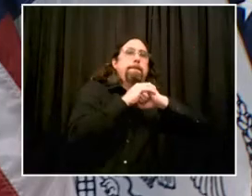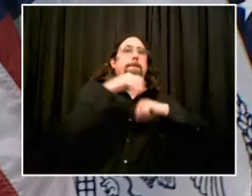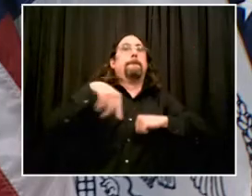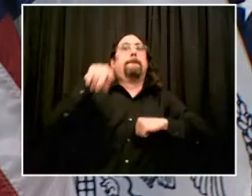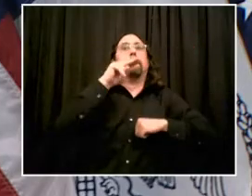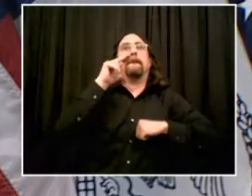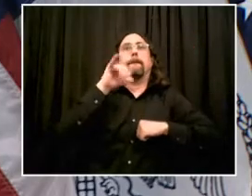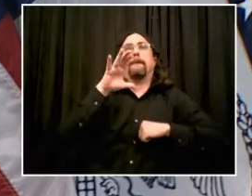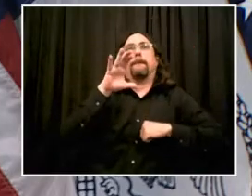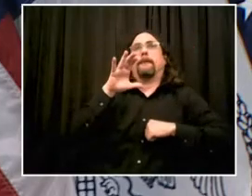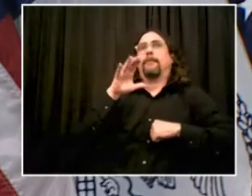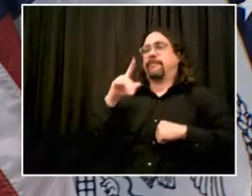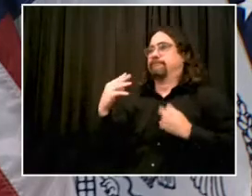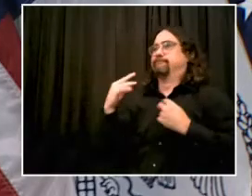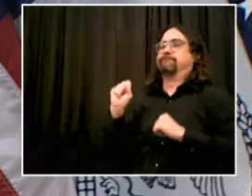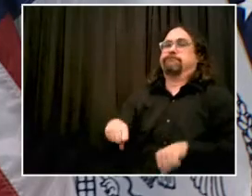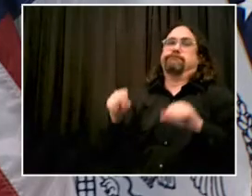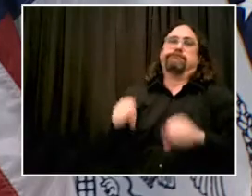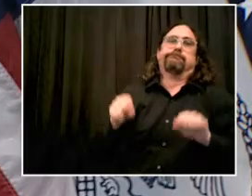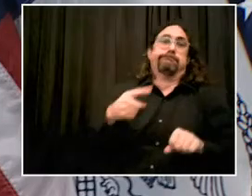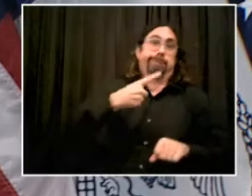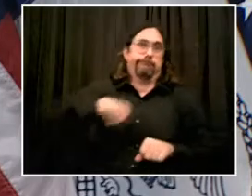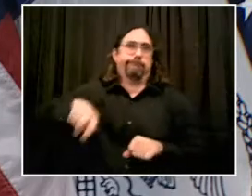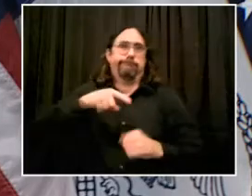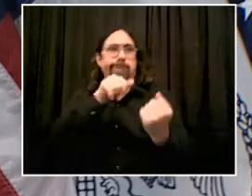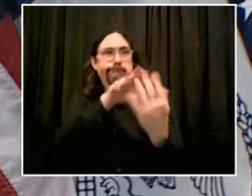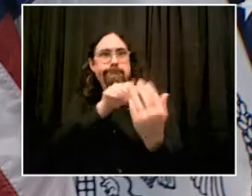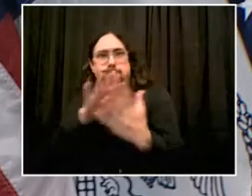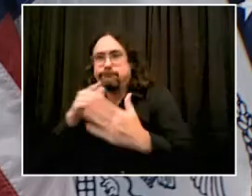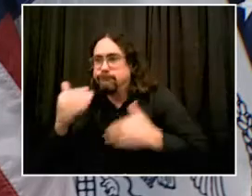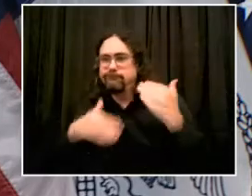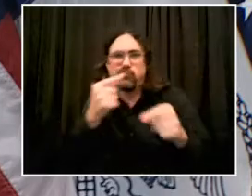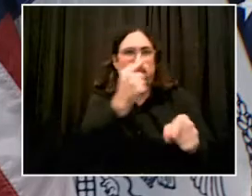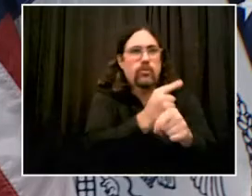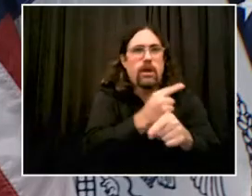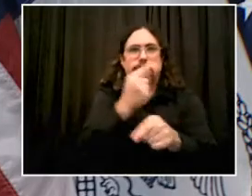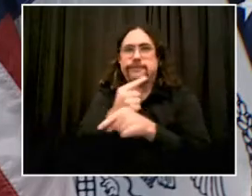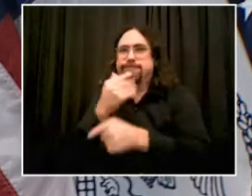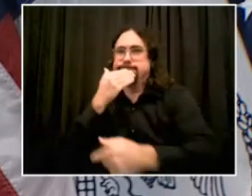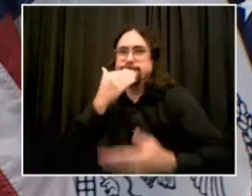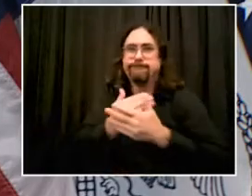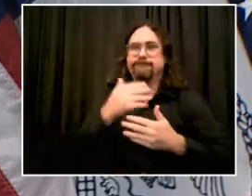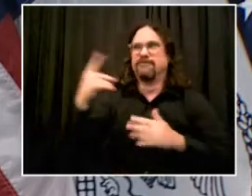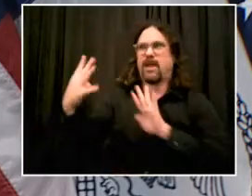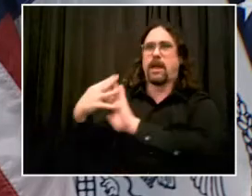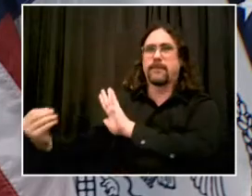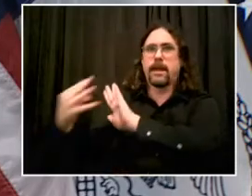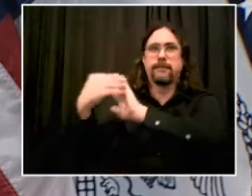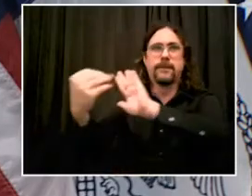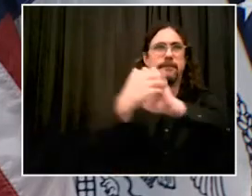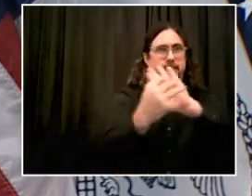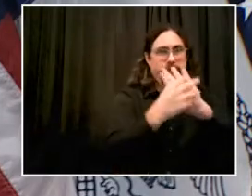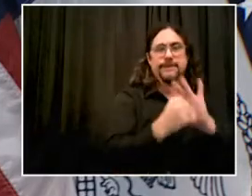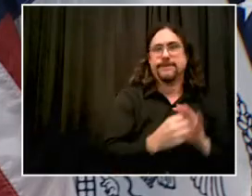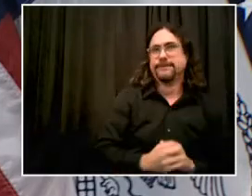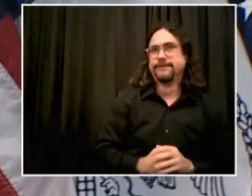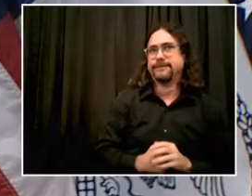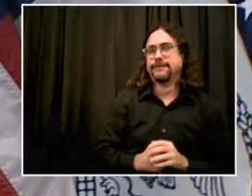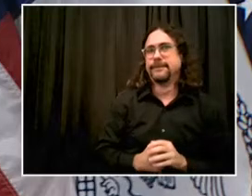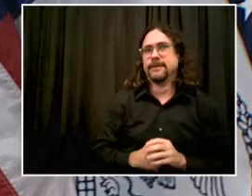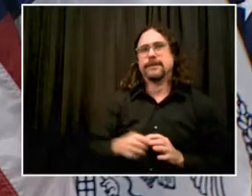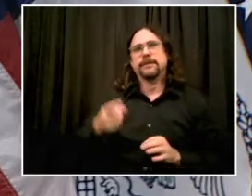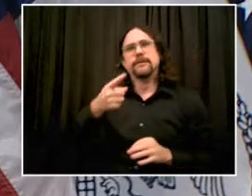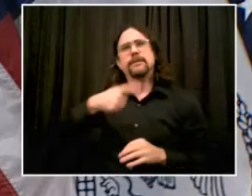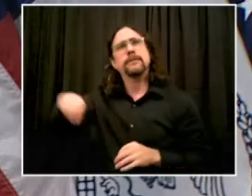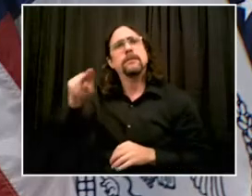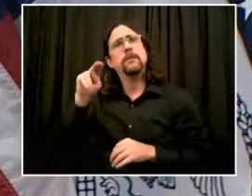incredible strength, resiliency, teamwork, compassion for each other. Now we need to do the same when it comes